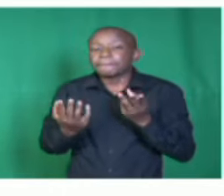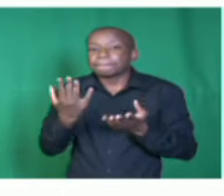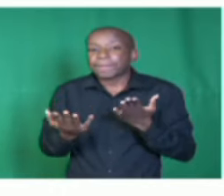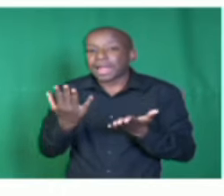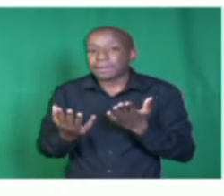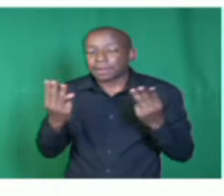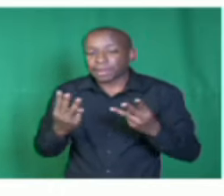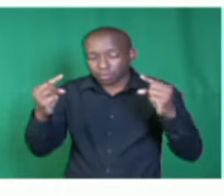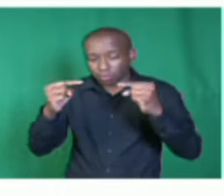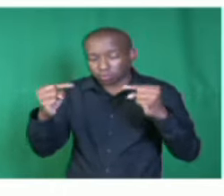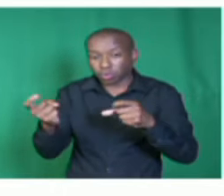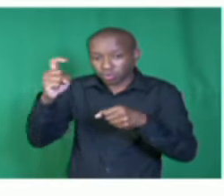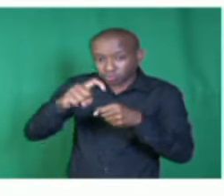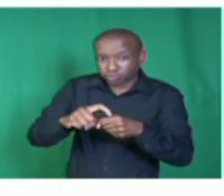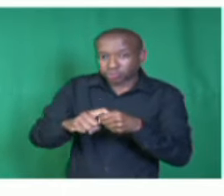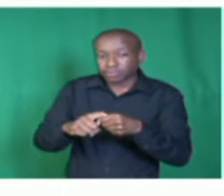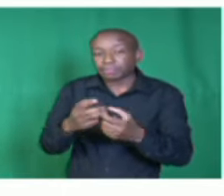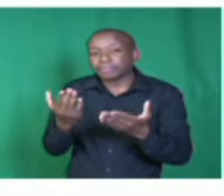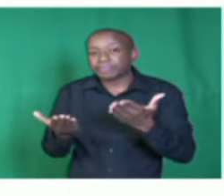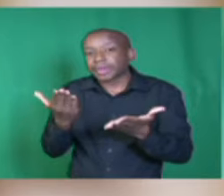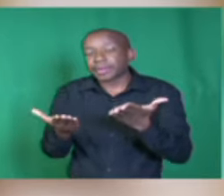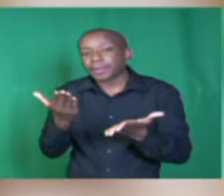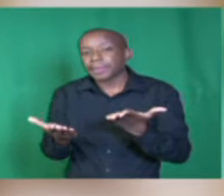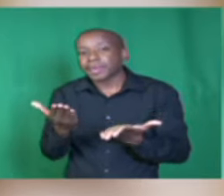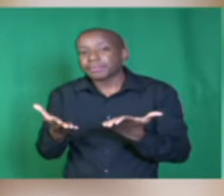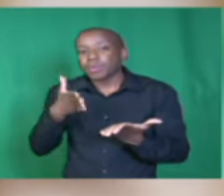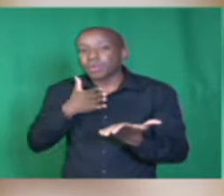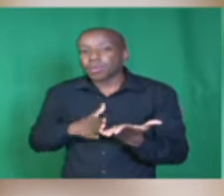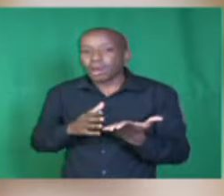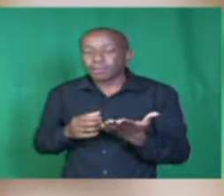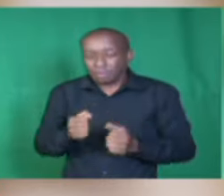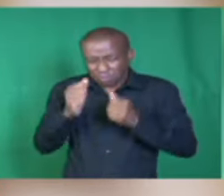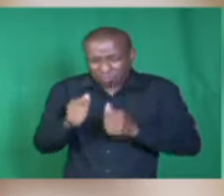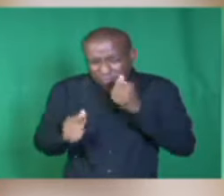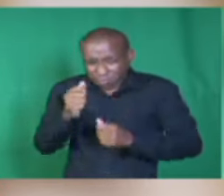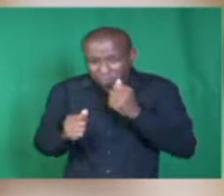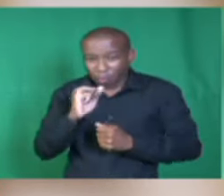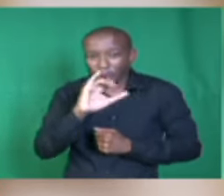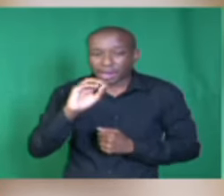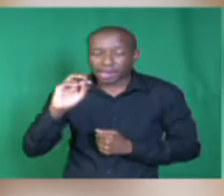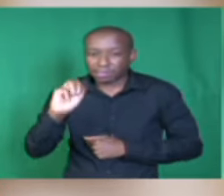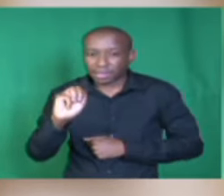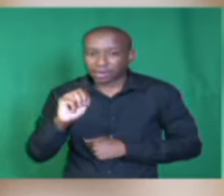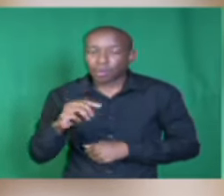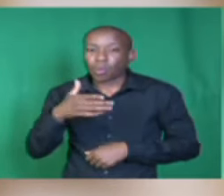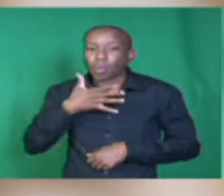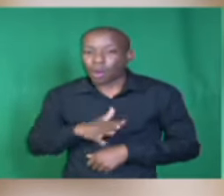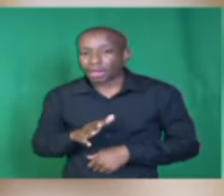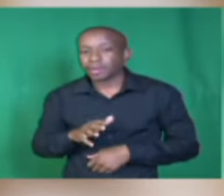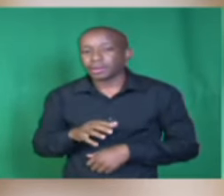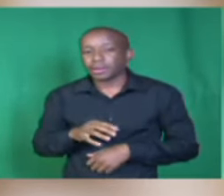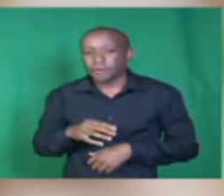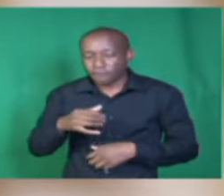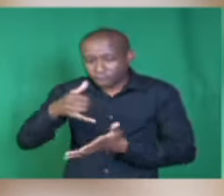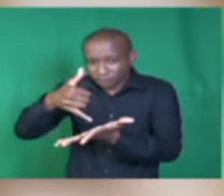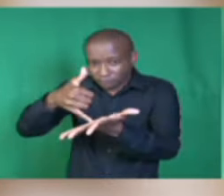into a competition, like maybe they say they are running 100 meters, they do that because maybe